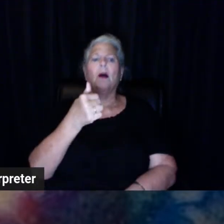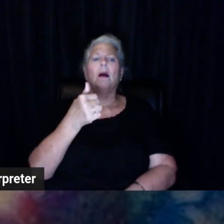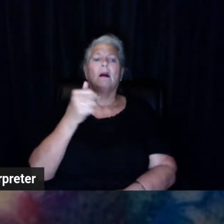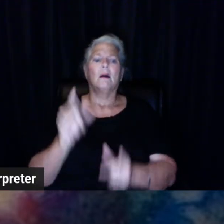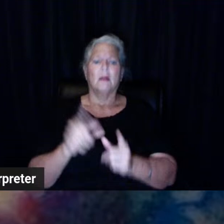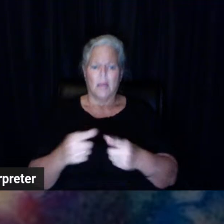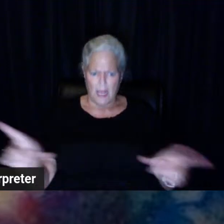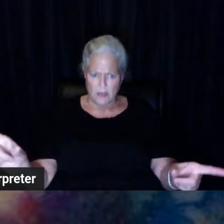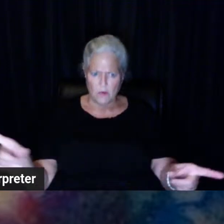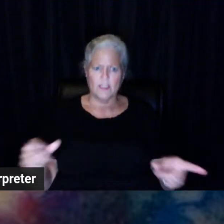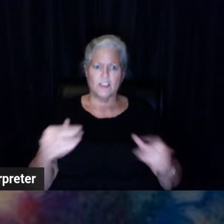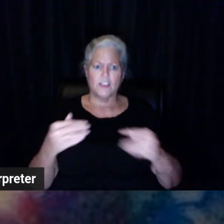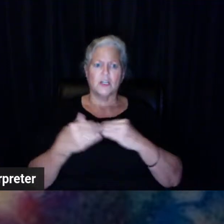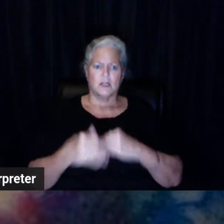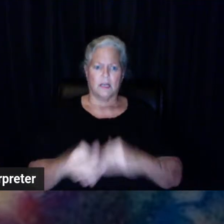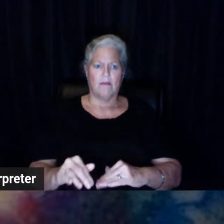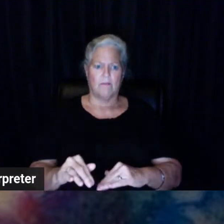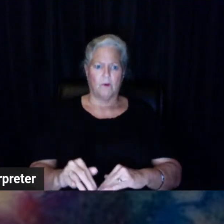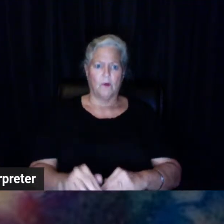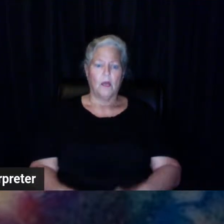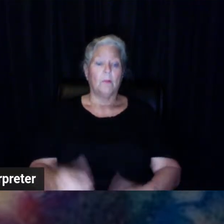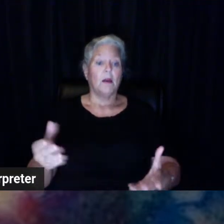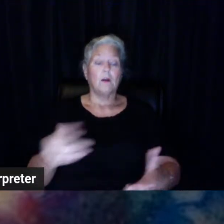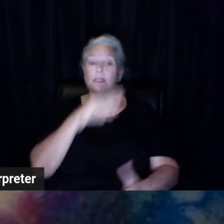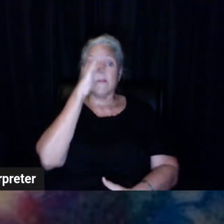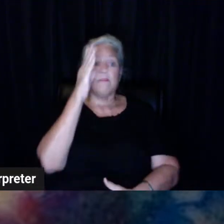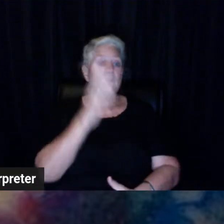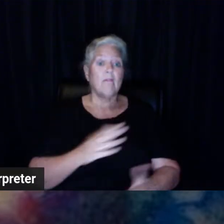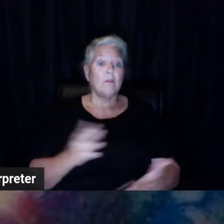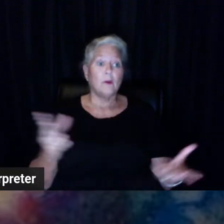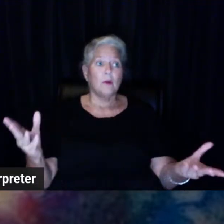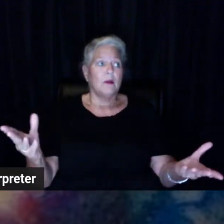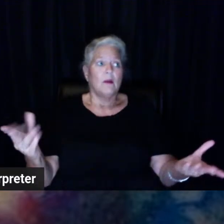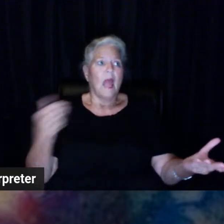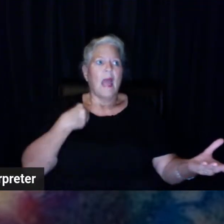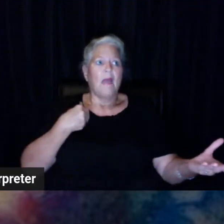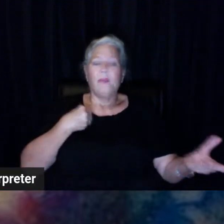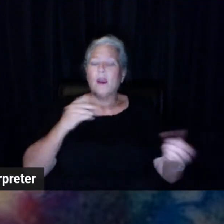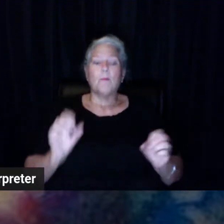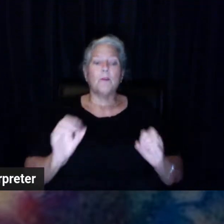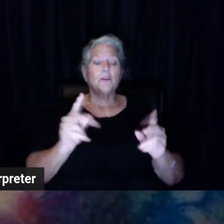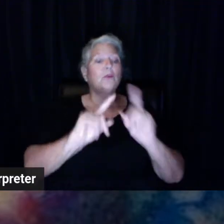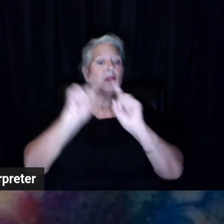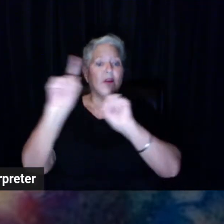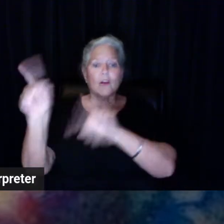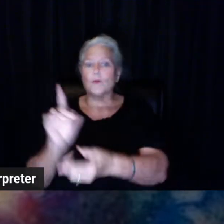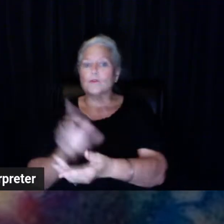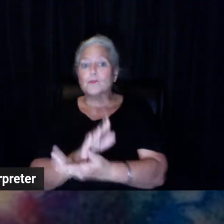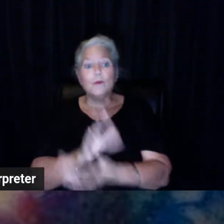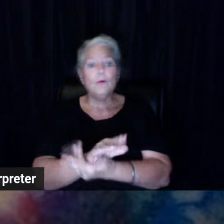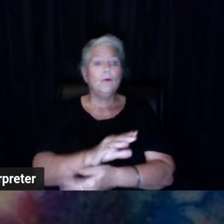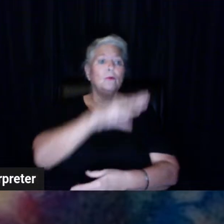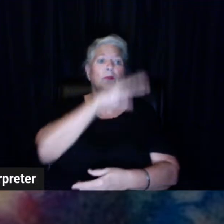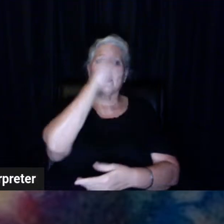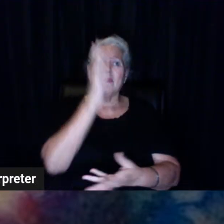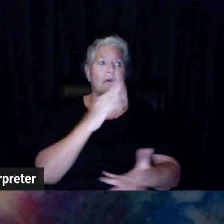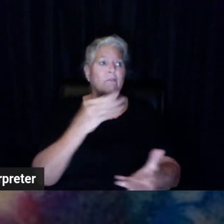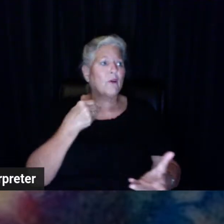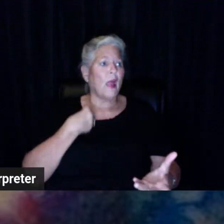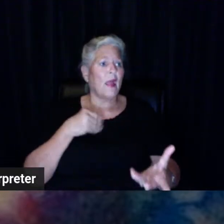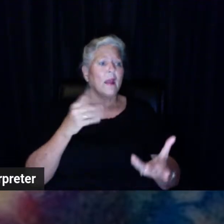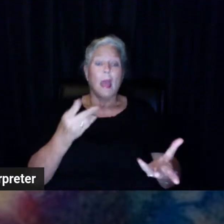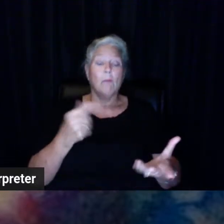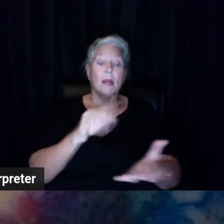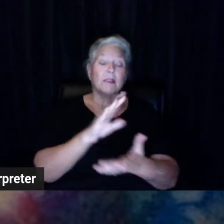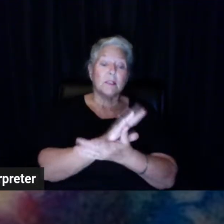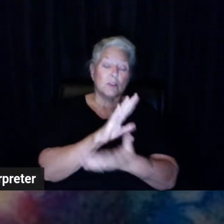low language level because they've never had the opportunity to go to school. They never